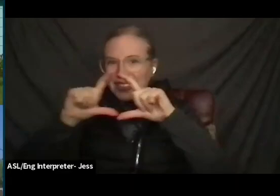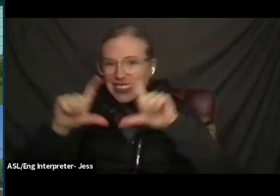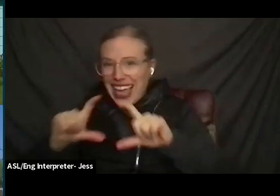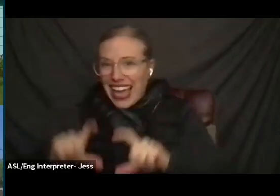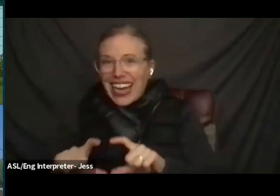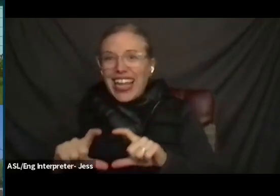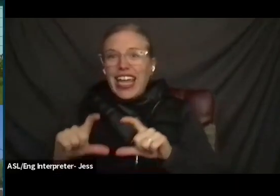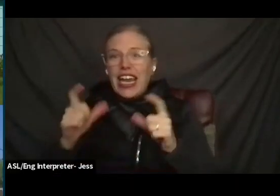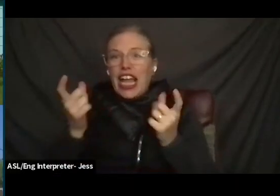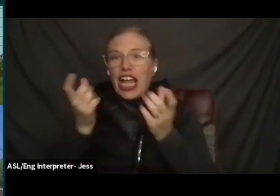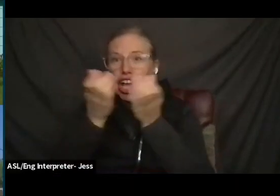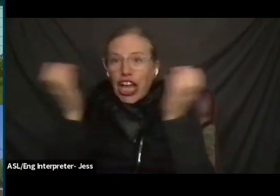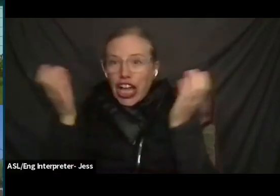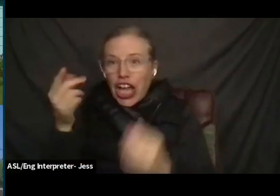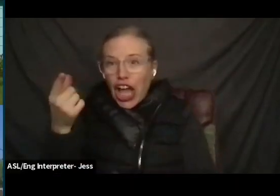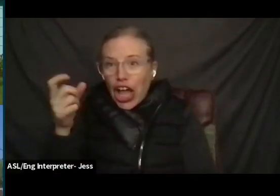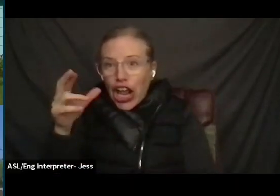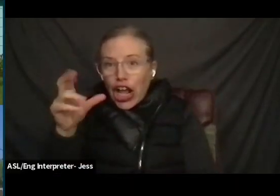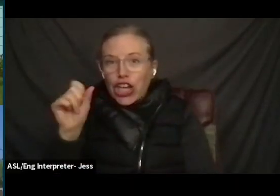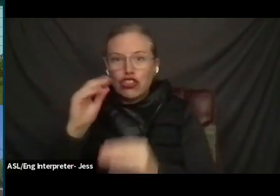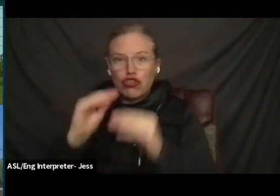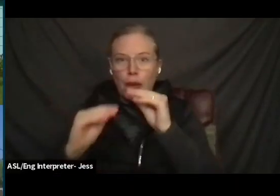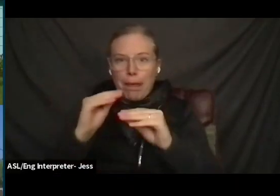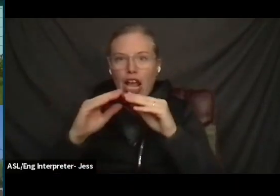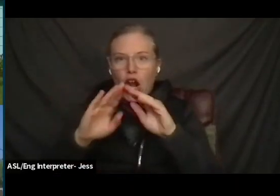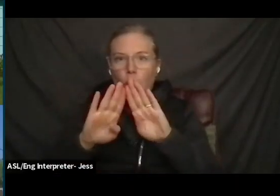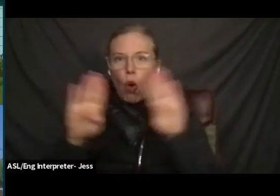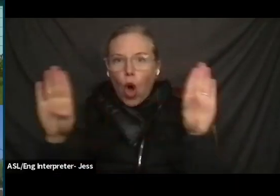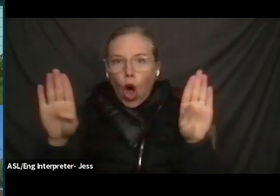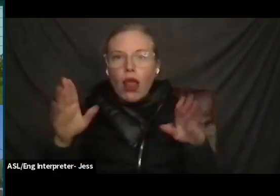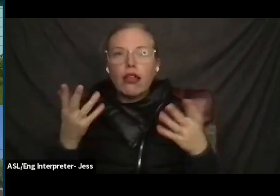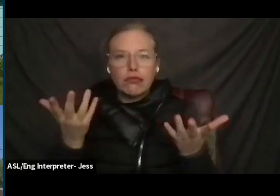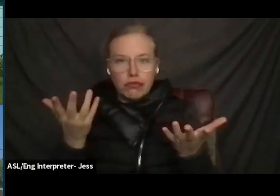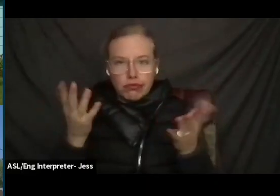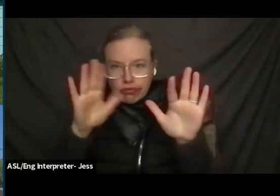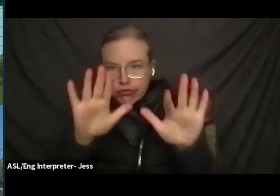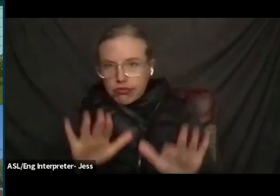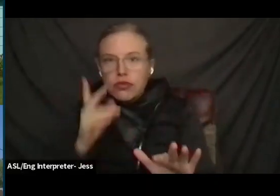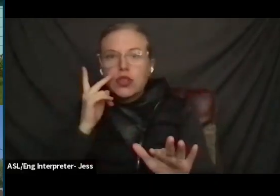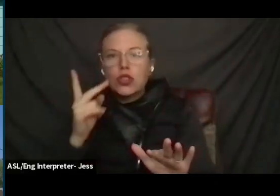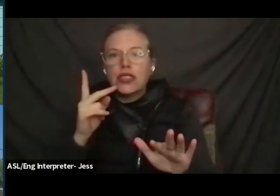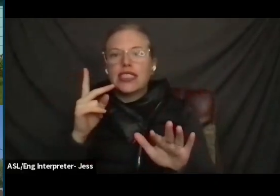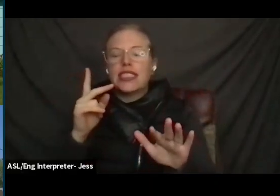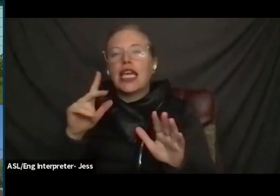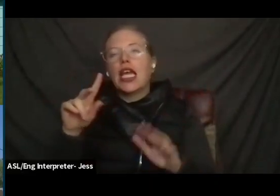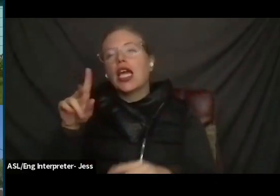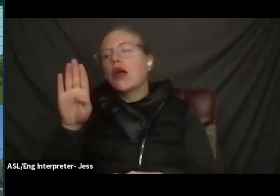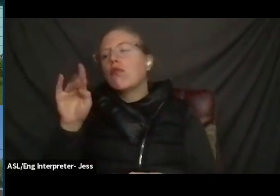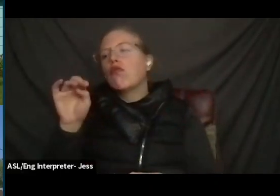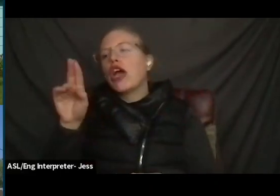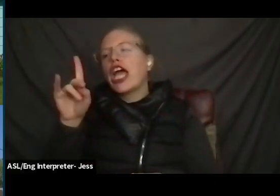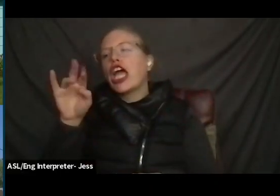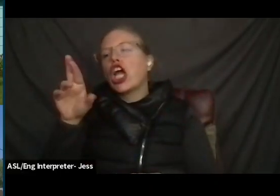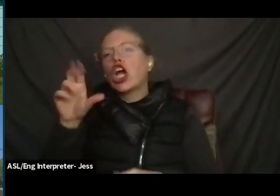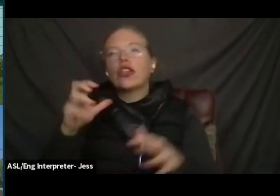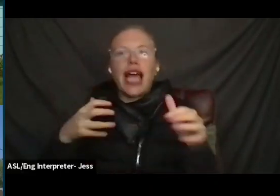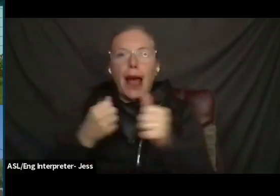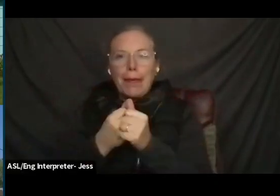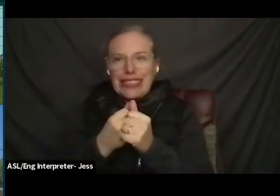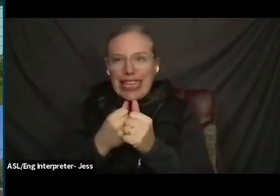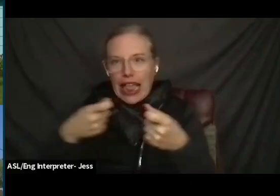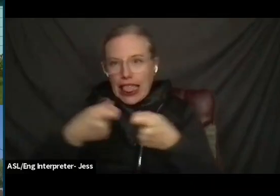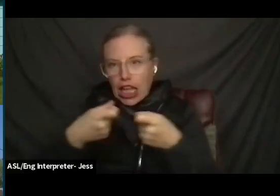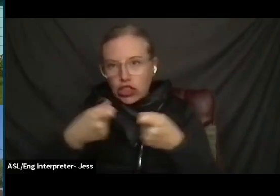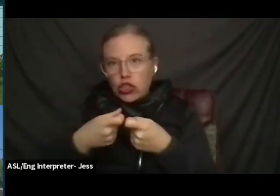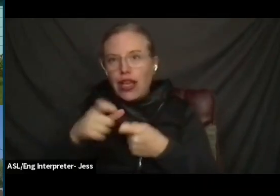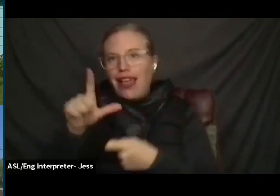gutters. They repaired a wall and the breakers in the house, updated the electrical, and also